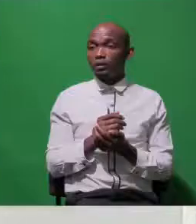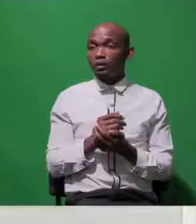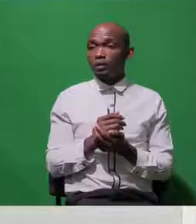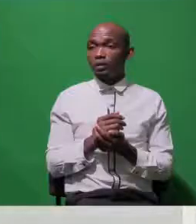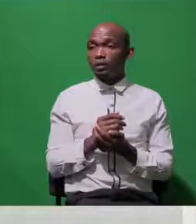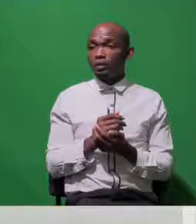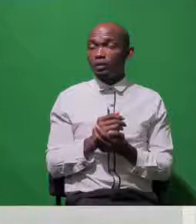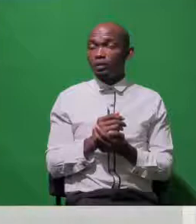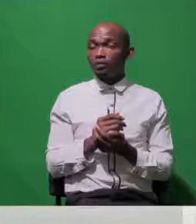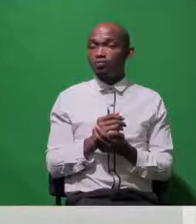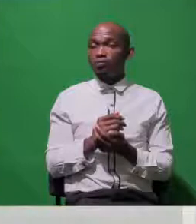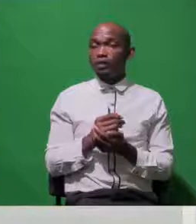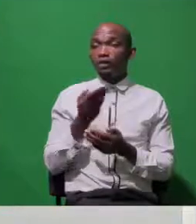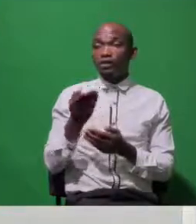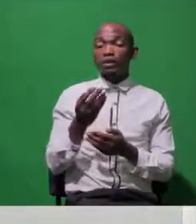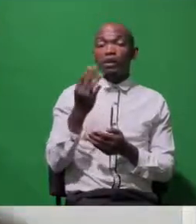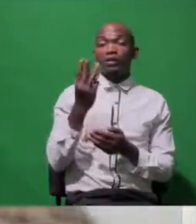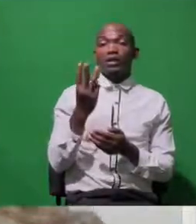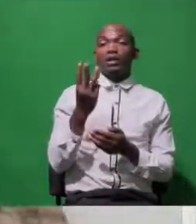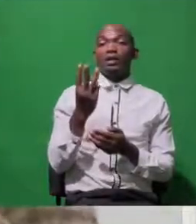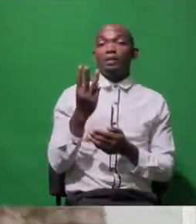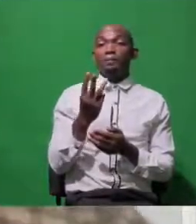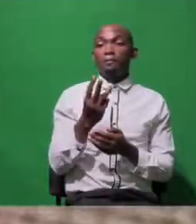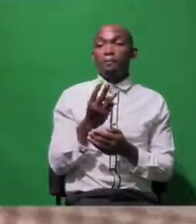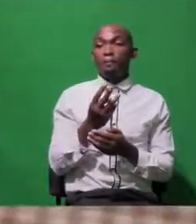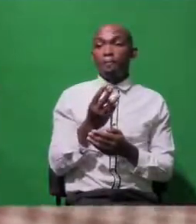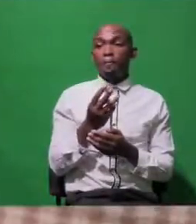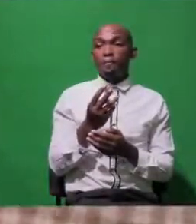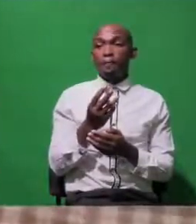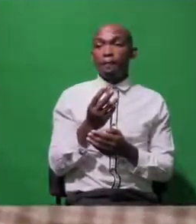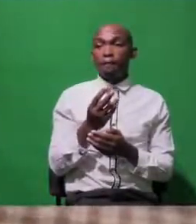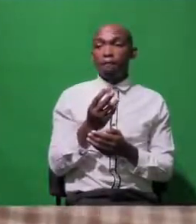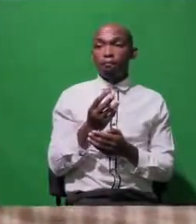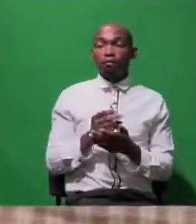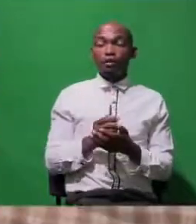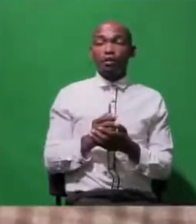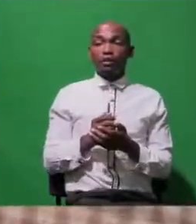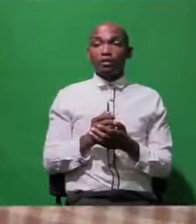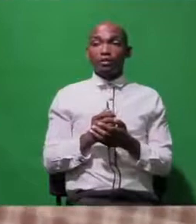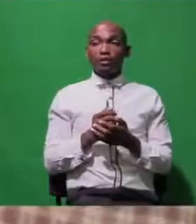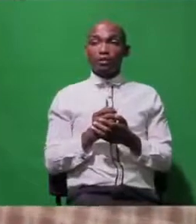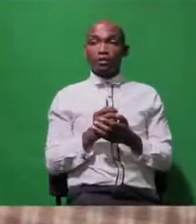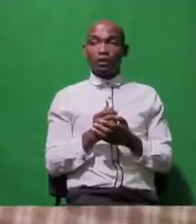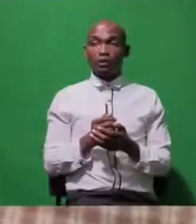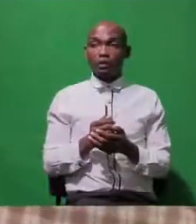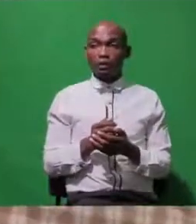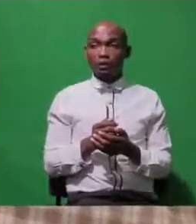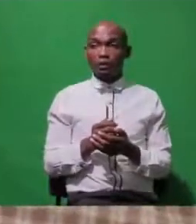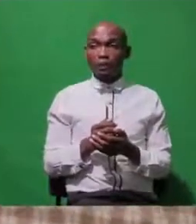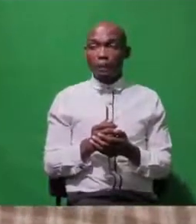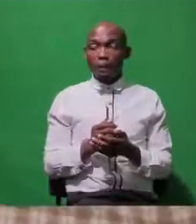So draw the perpendicular, draw the vertical line, pass it through the